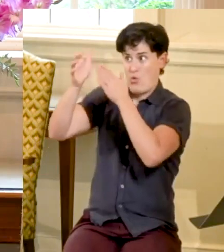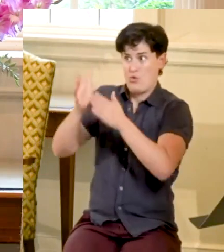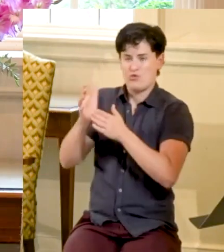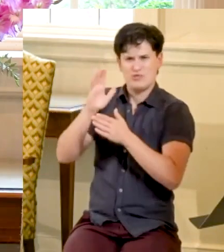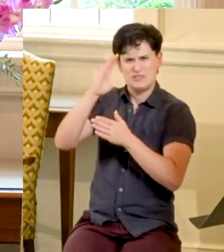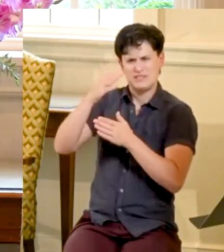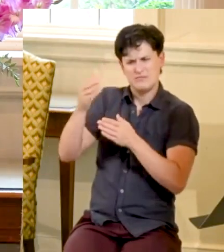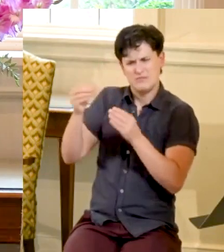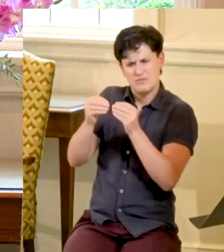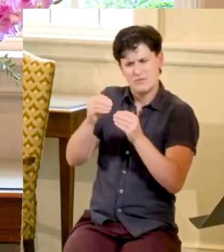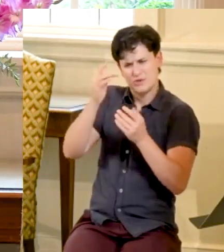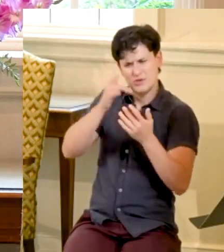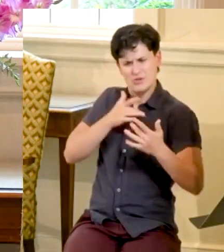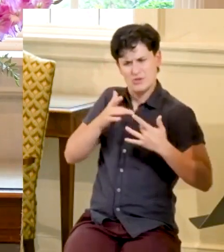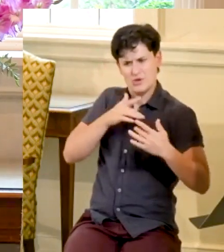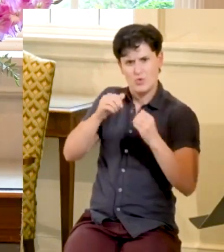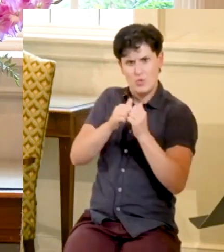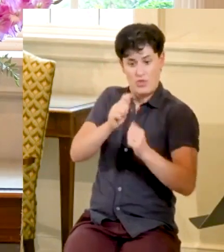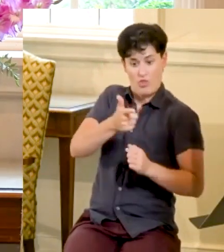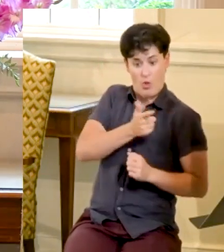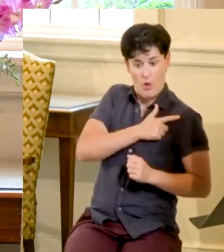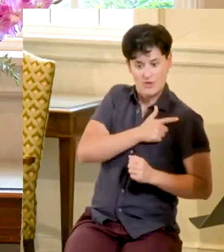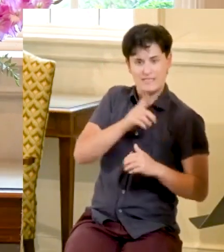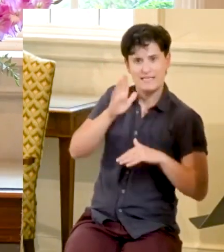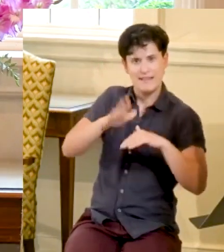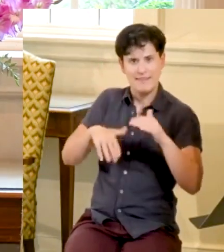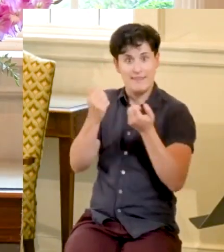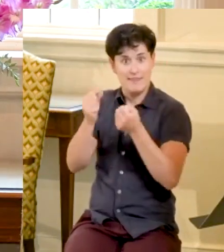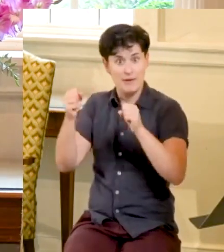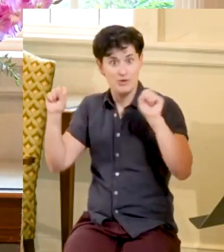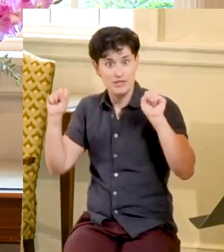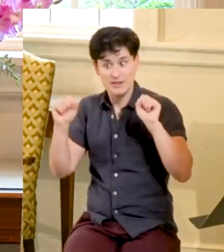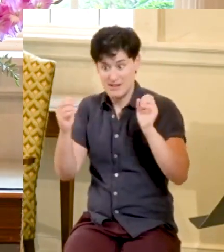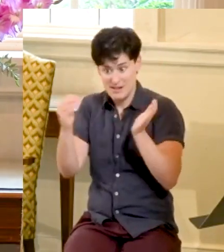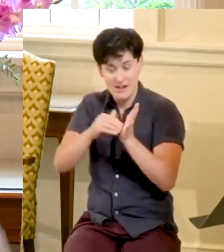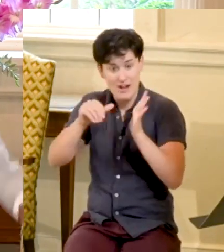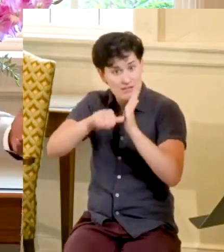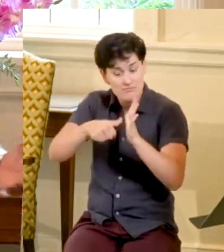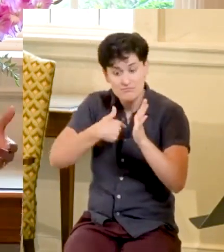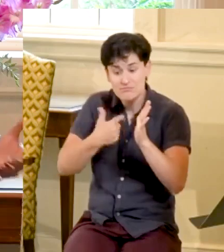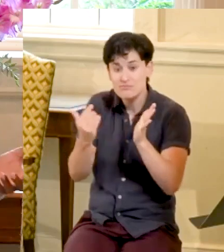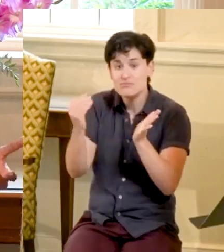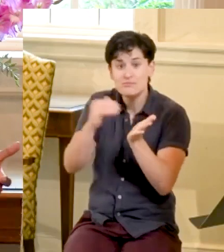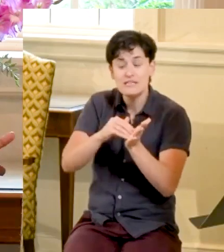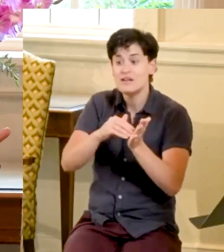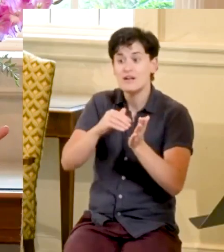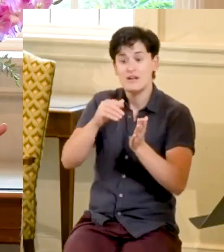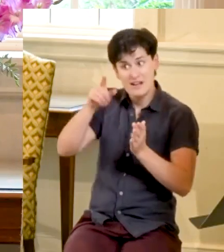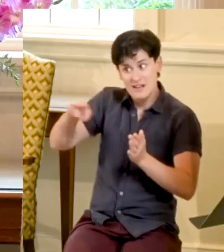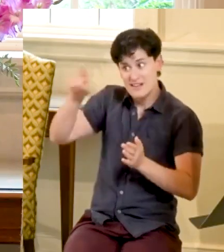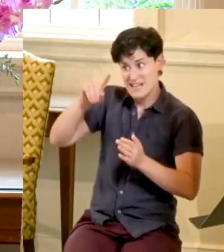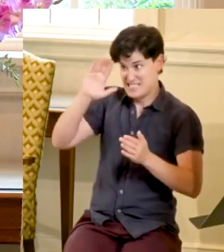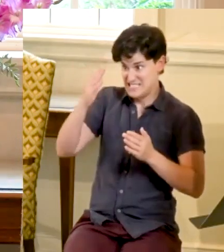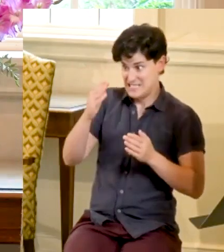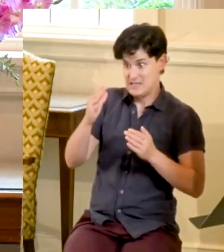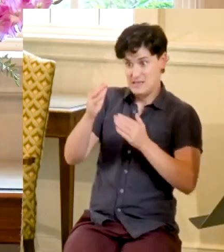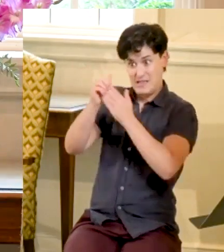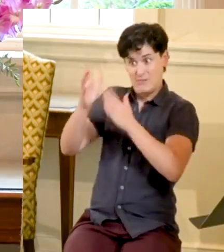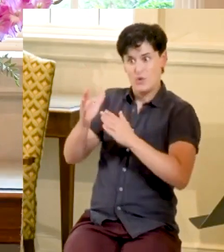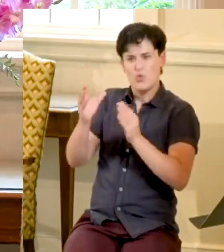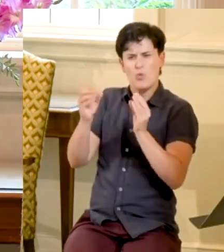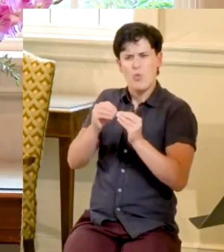than liberty. I said they seem to be more concerned with loyalty than